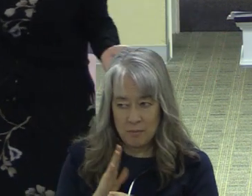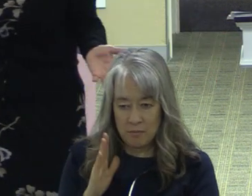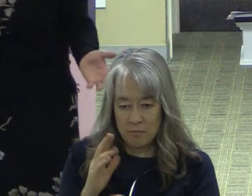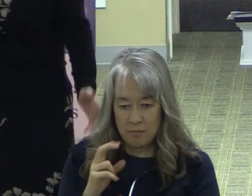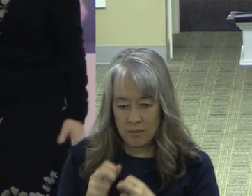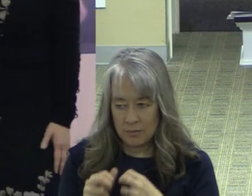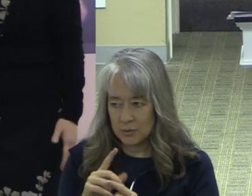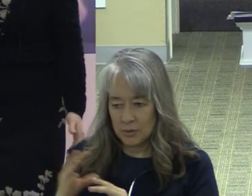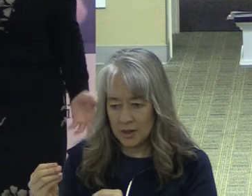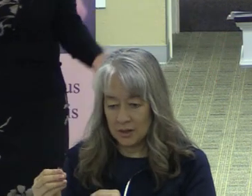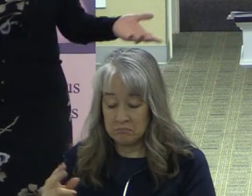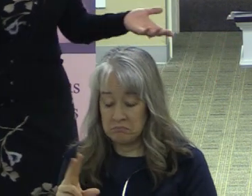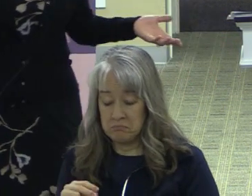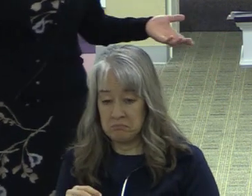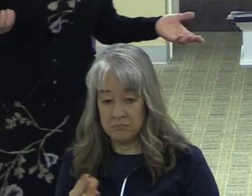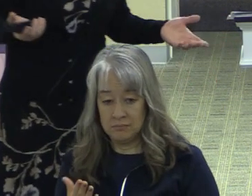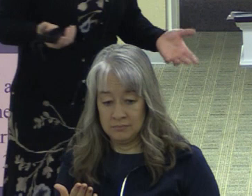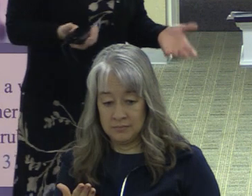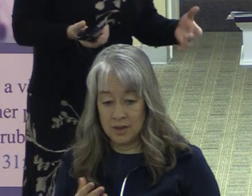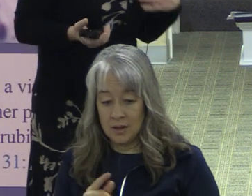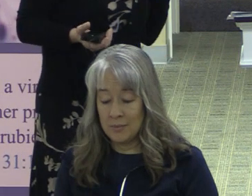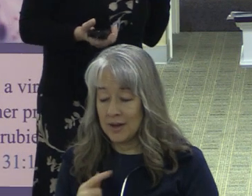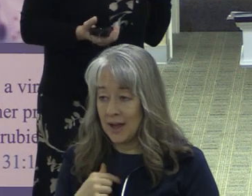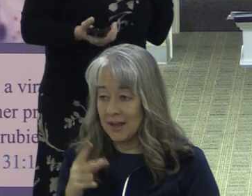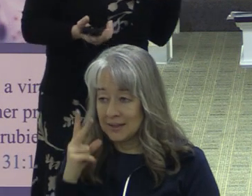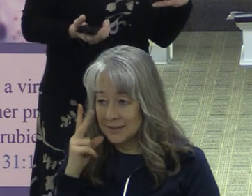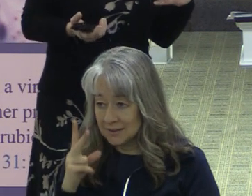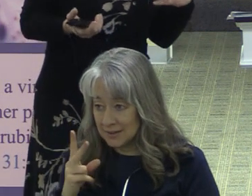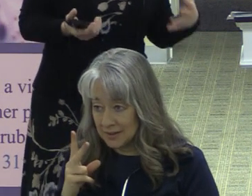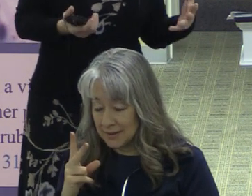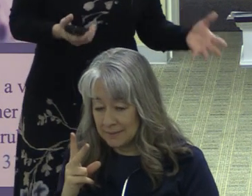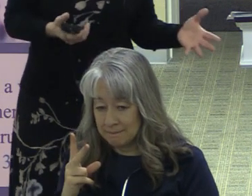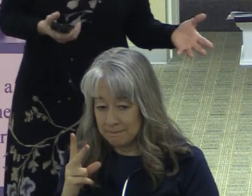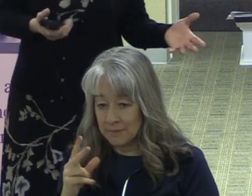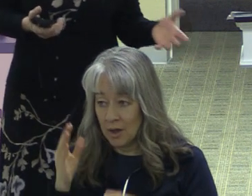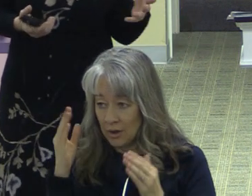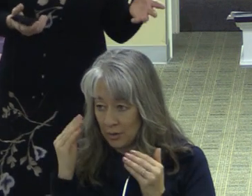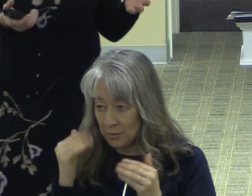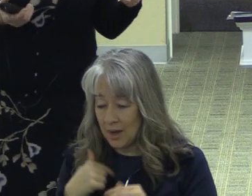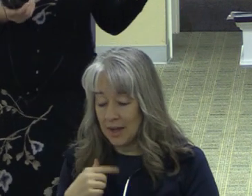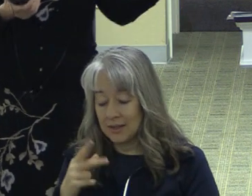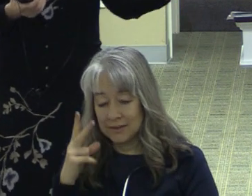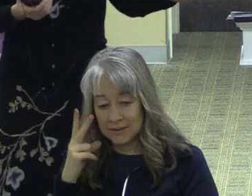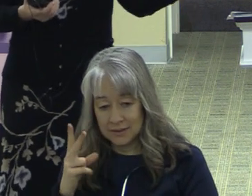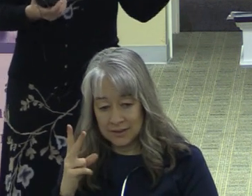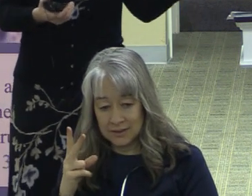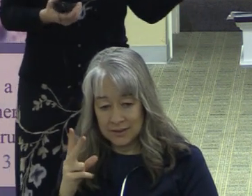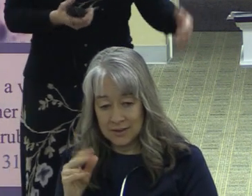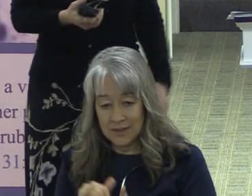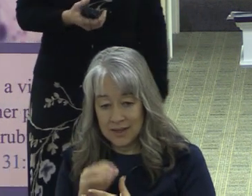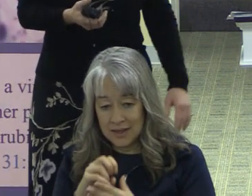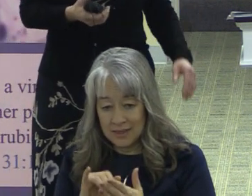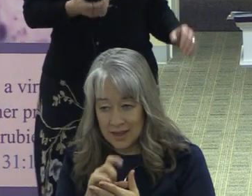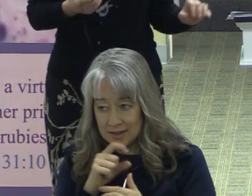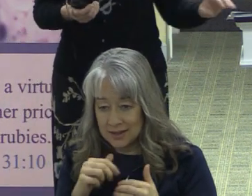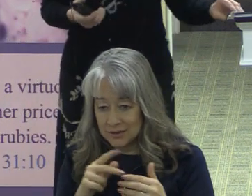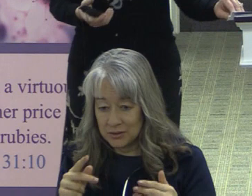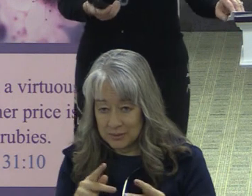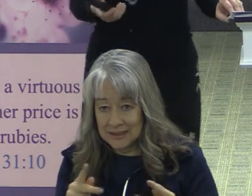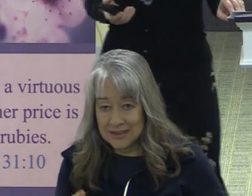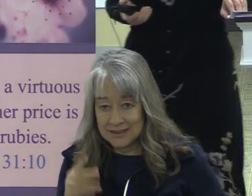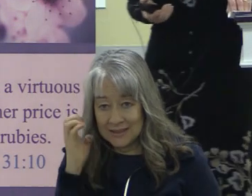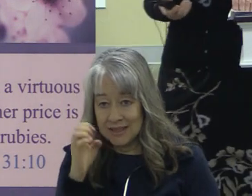went away? No. But I see hope. I see that in that desert place,